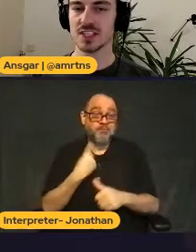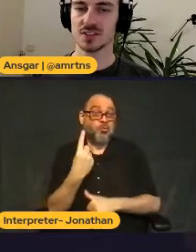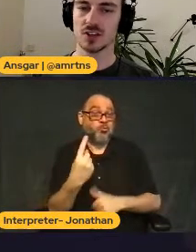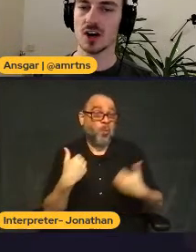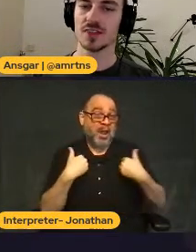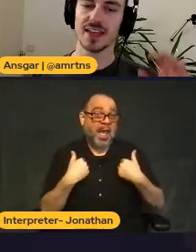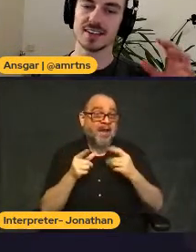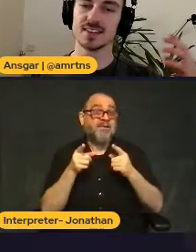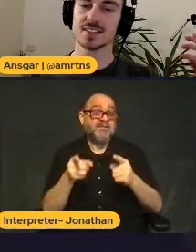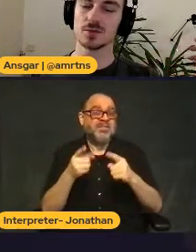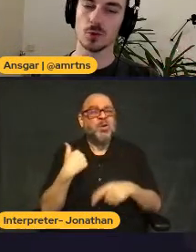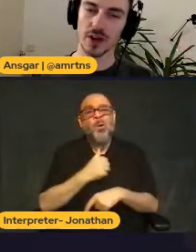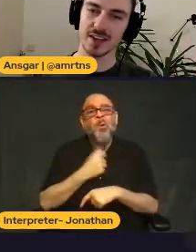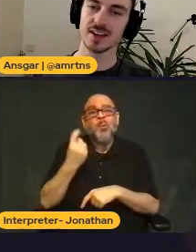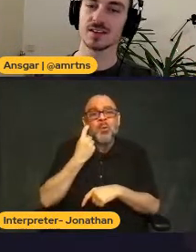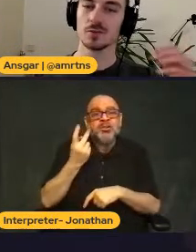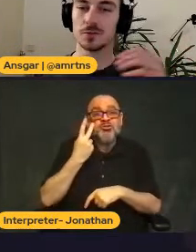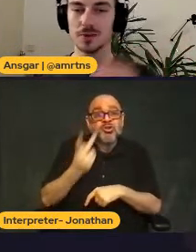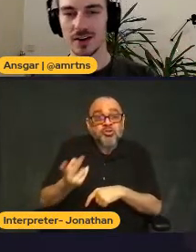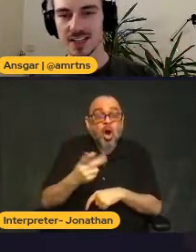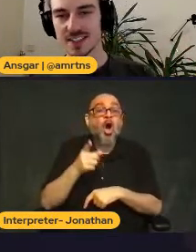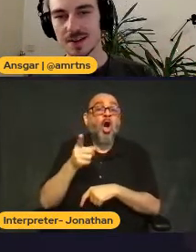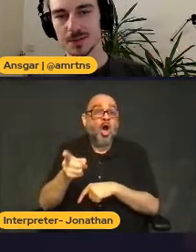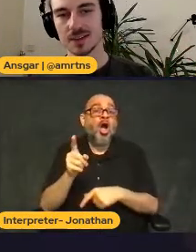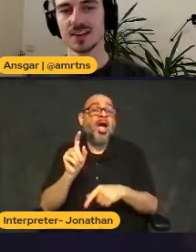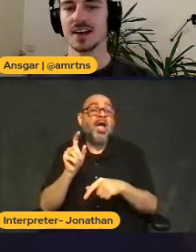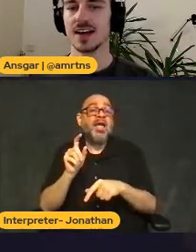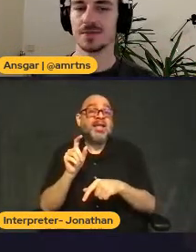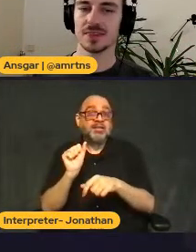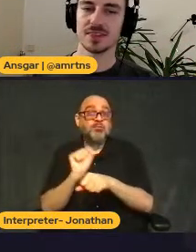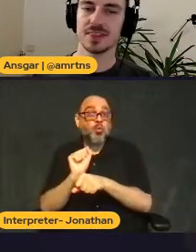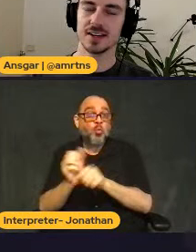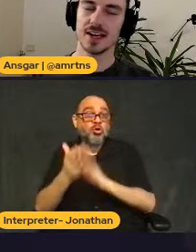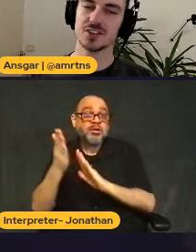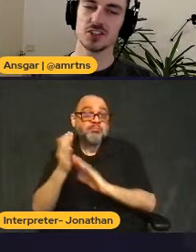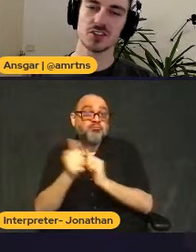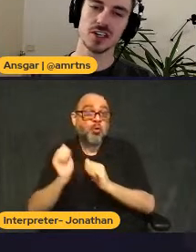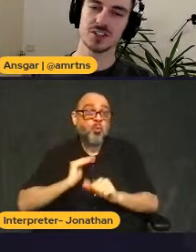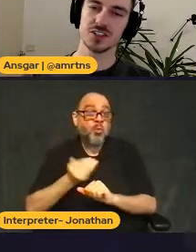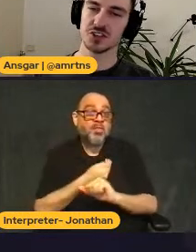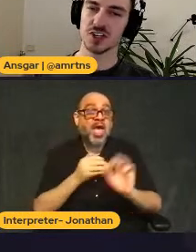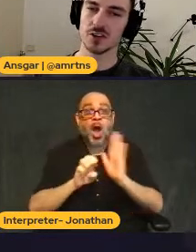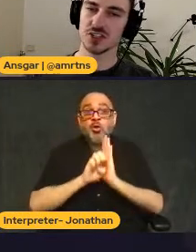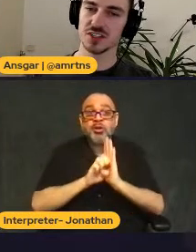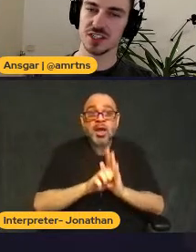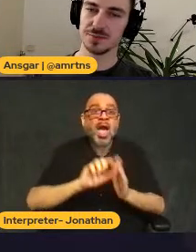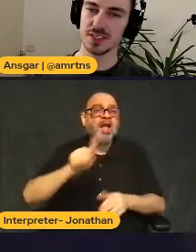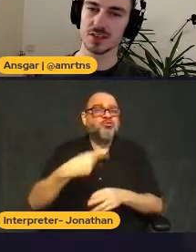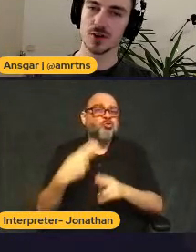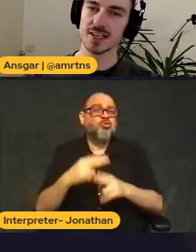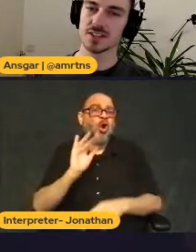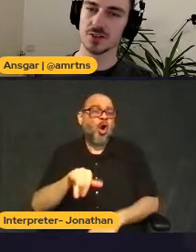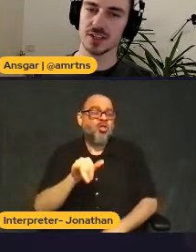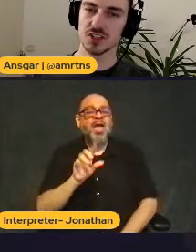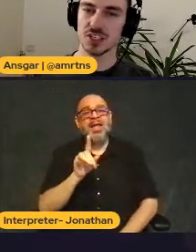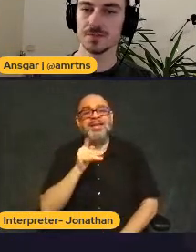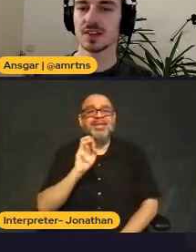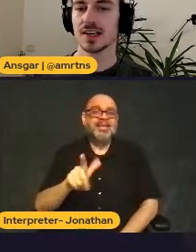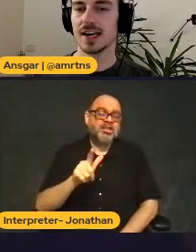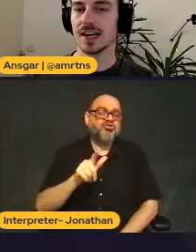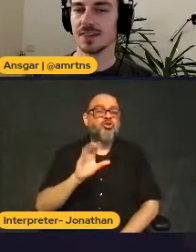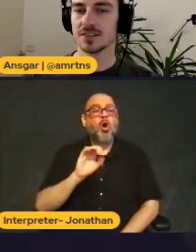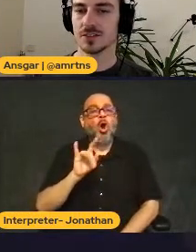we just saw that is working with our example, that I just called it DigitalOcean DB grant